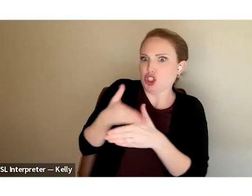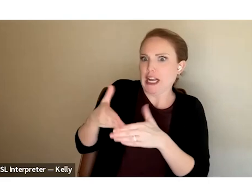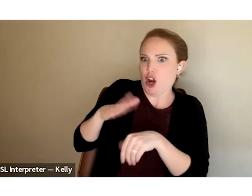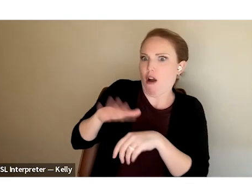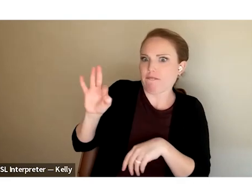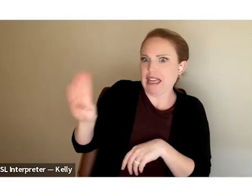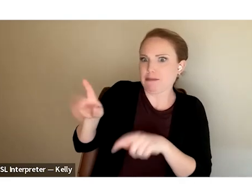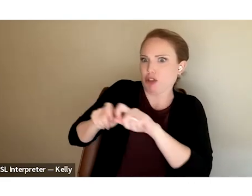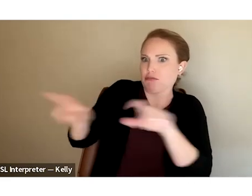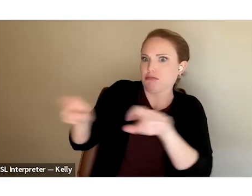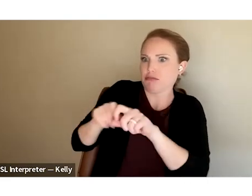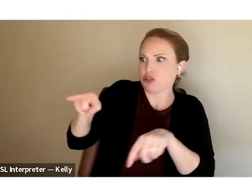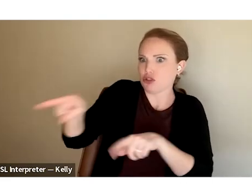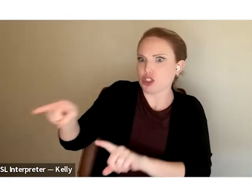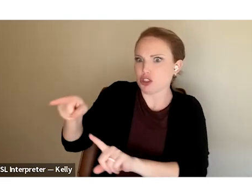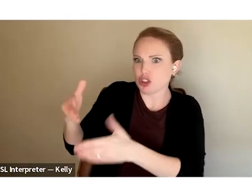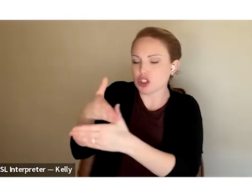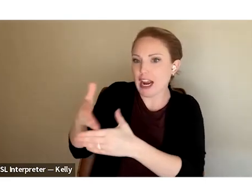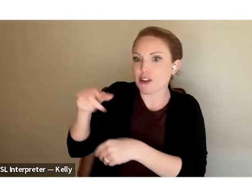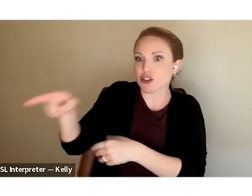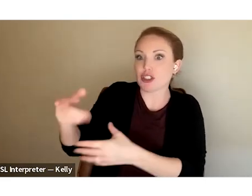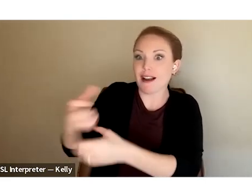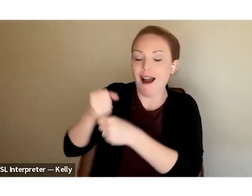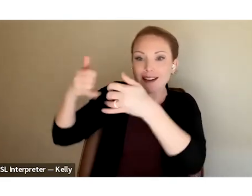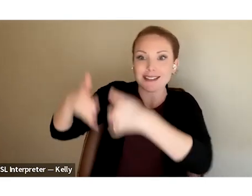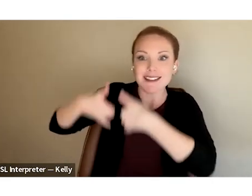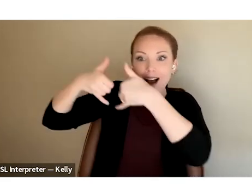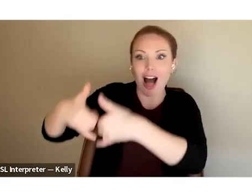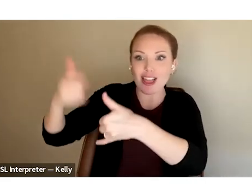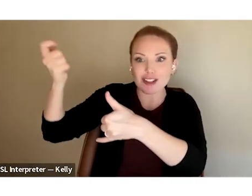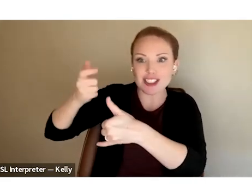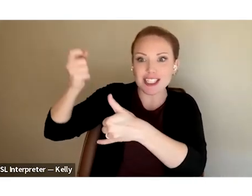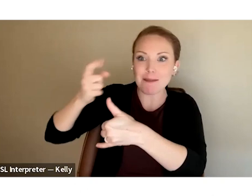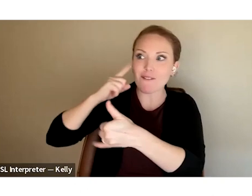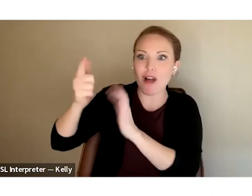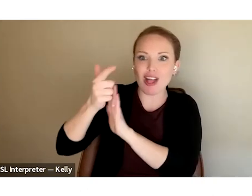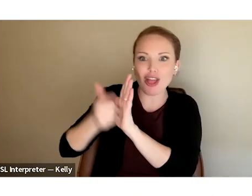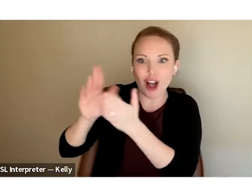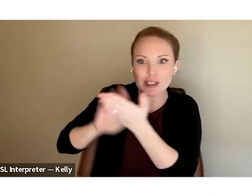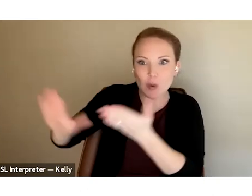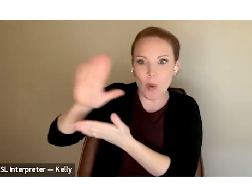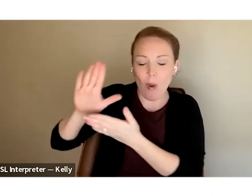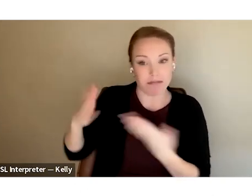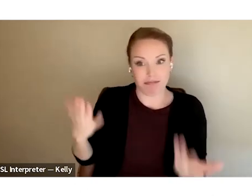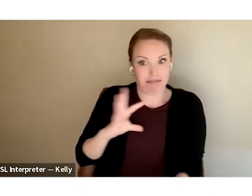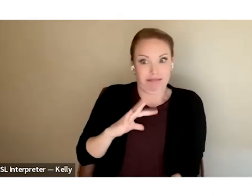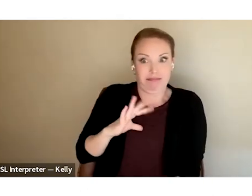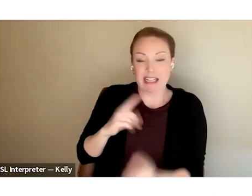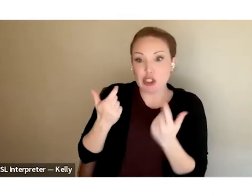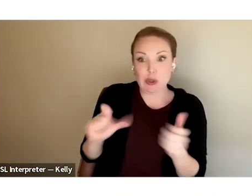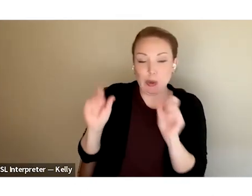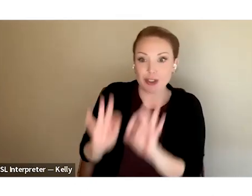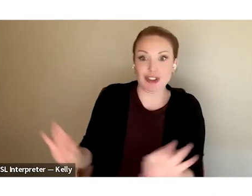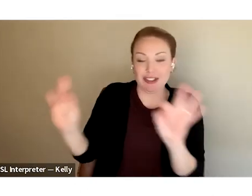she got a scholarship for law school, which is clearly a big deal. And then